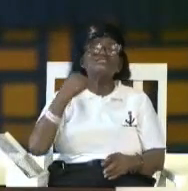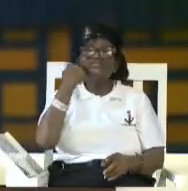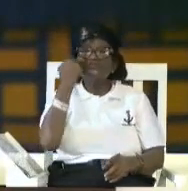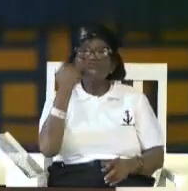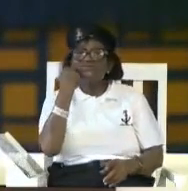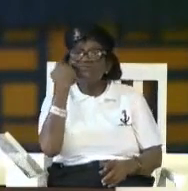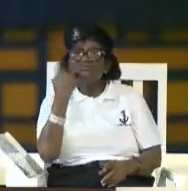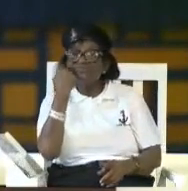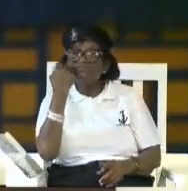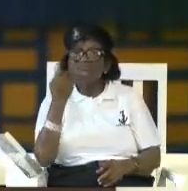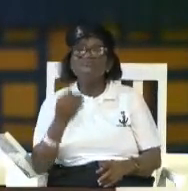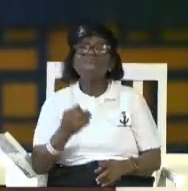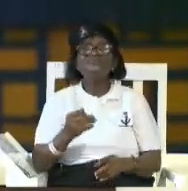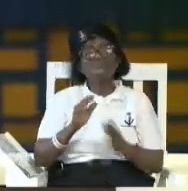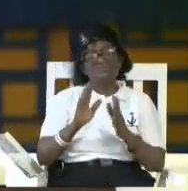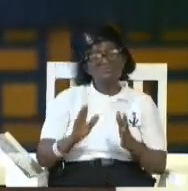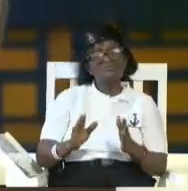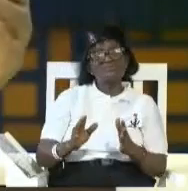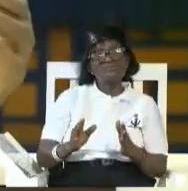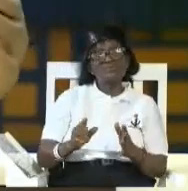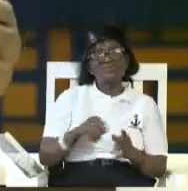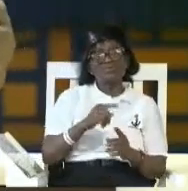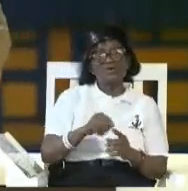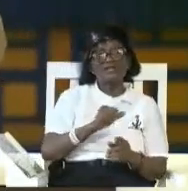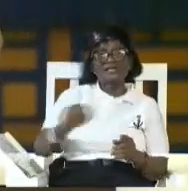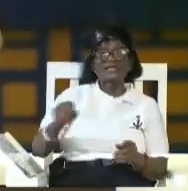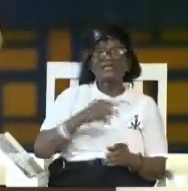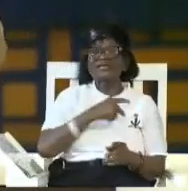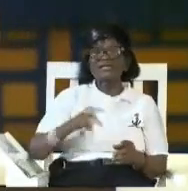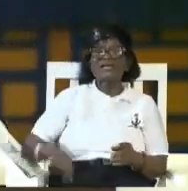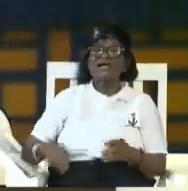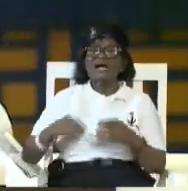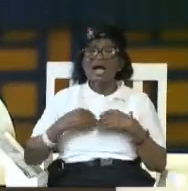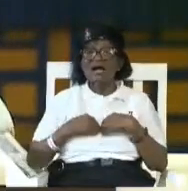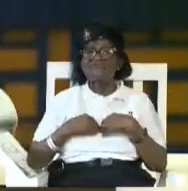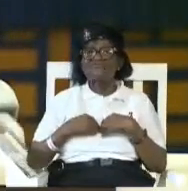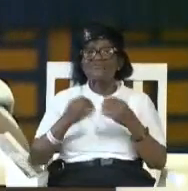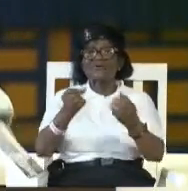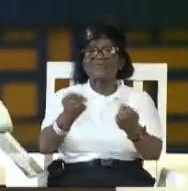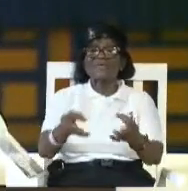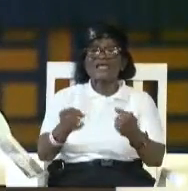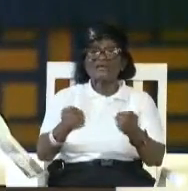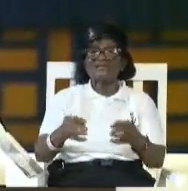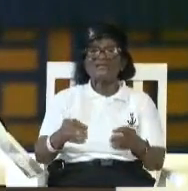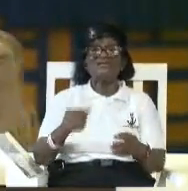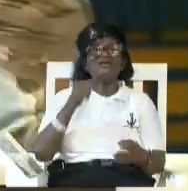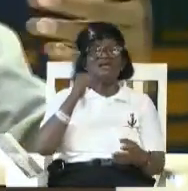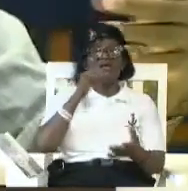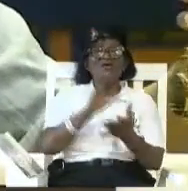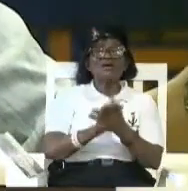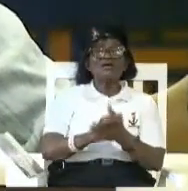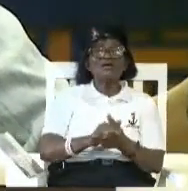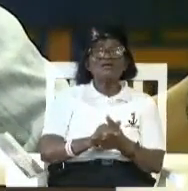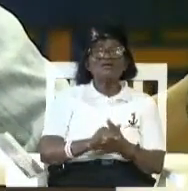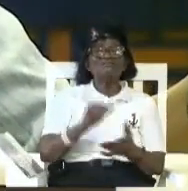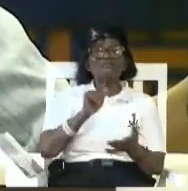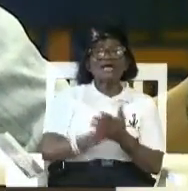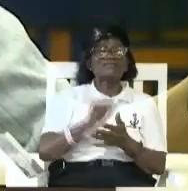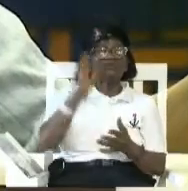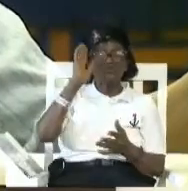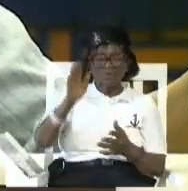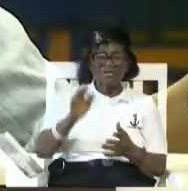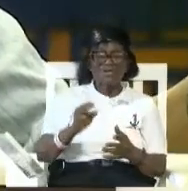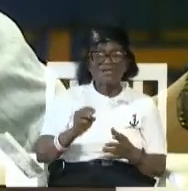Now, when a king has many wives, by the way, that will explain to you why palaces